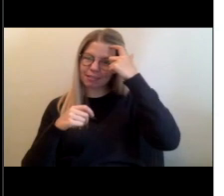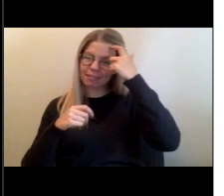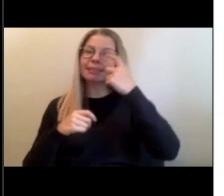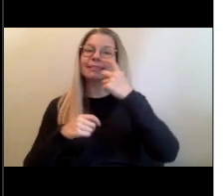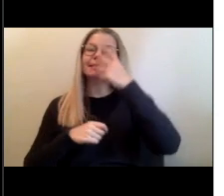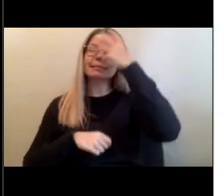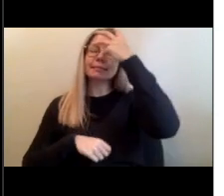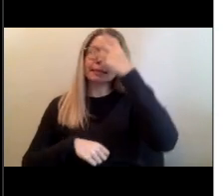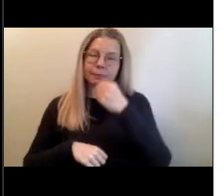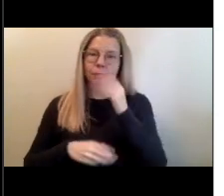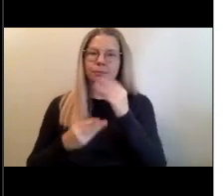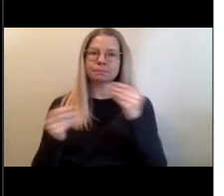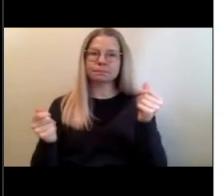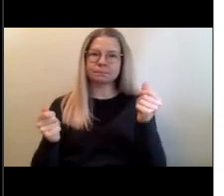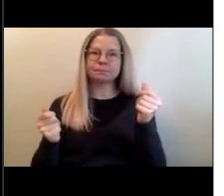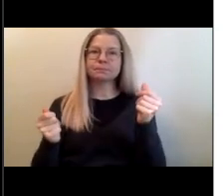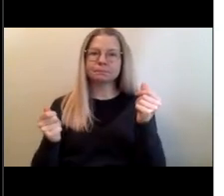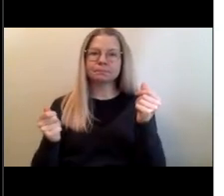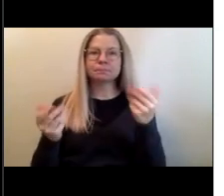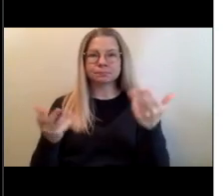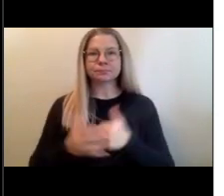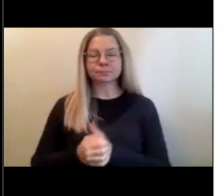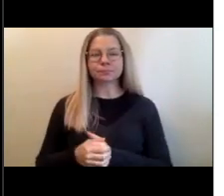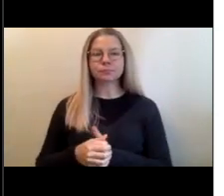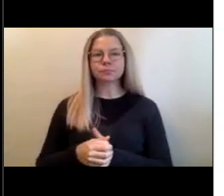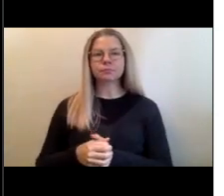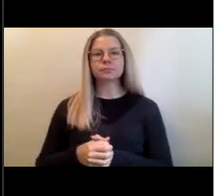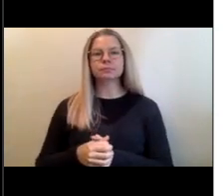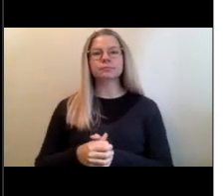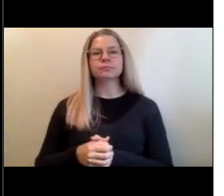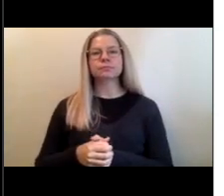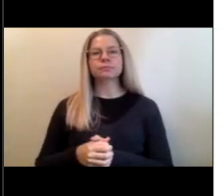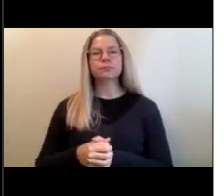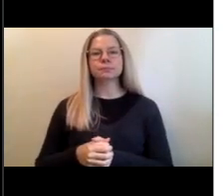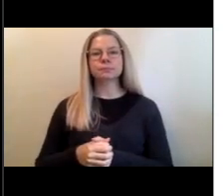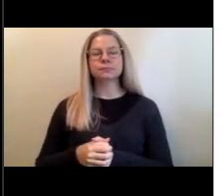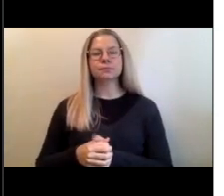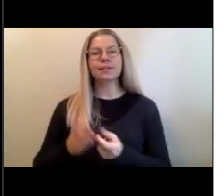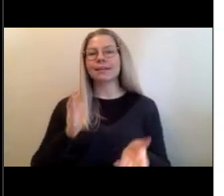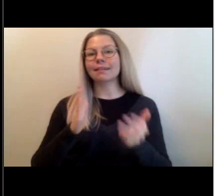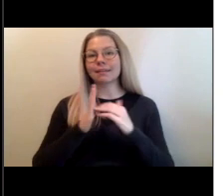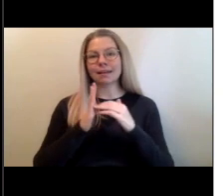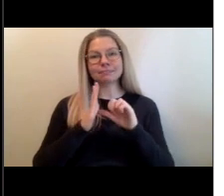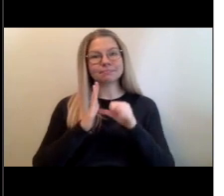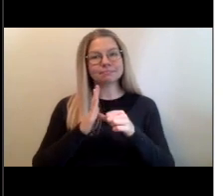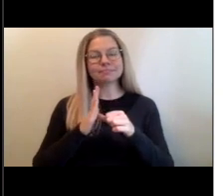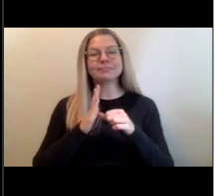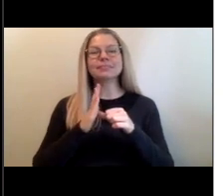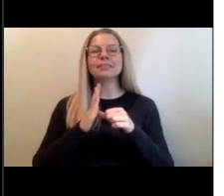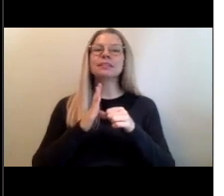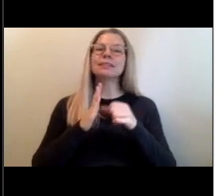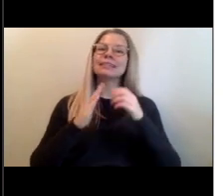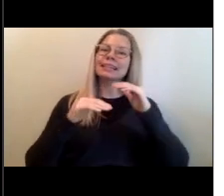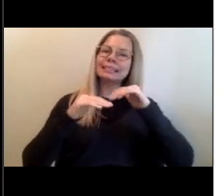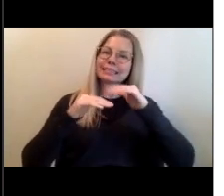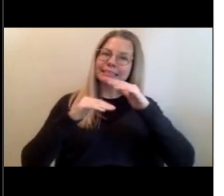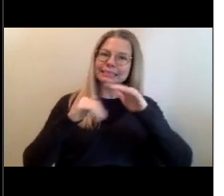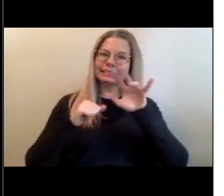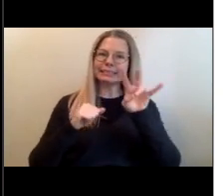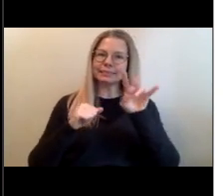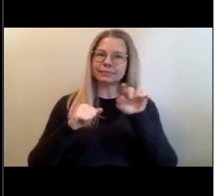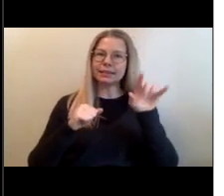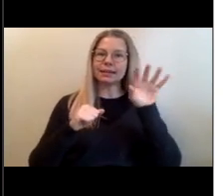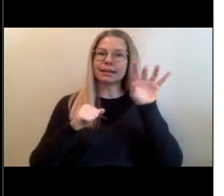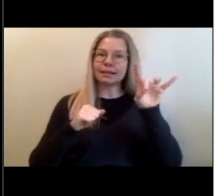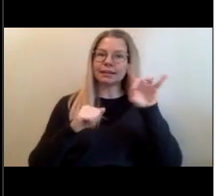the sleep you need, and again, just to be clear, the recommendation is that people get at least 7 to 8